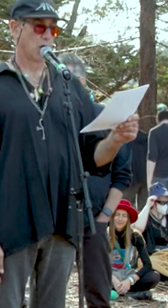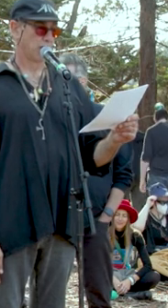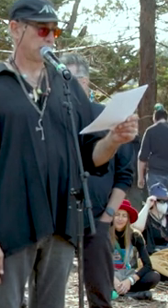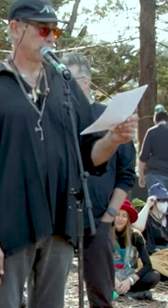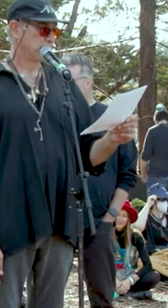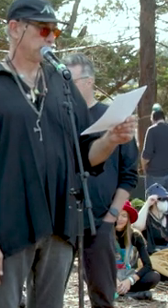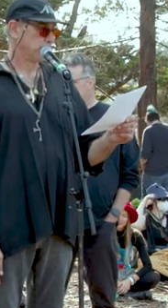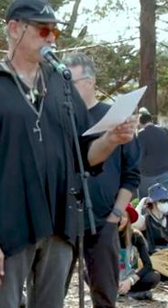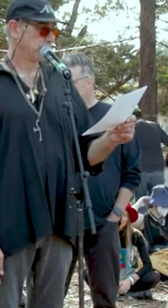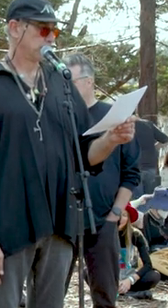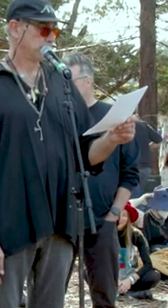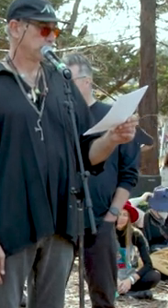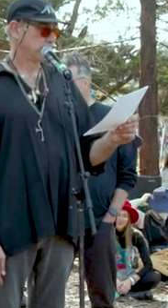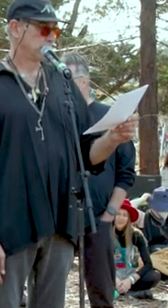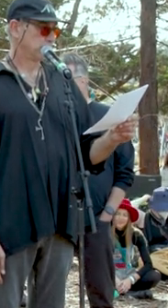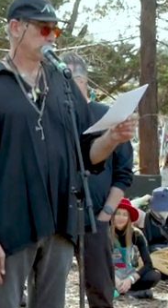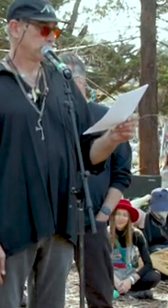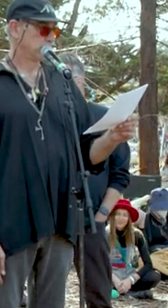Muriel Roth,